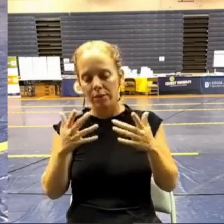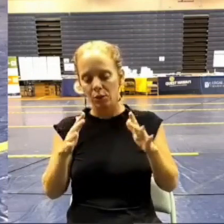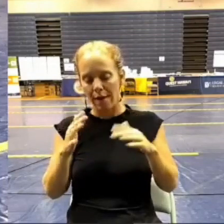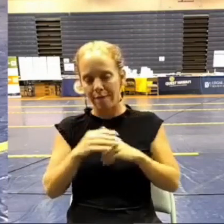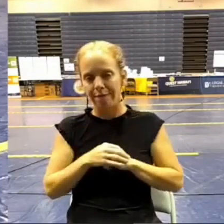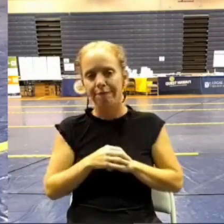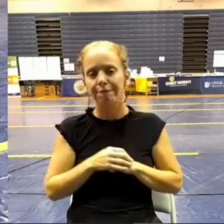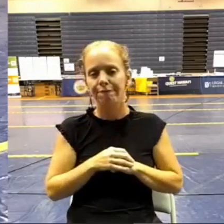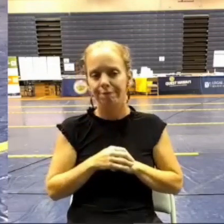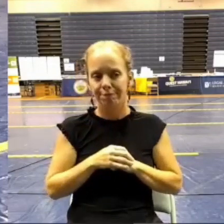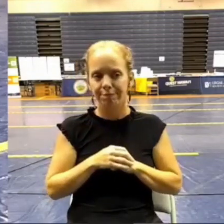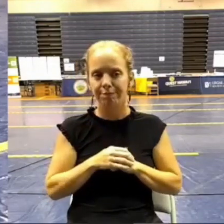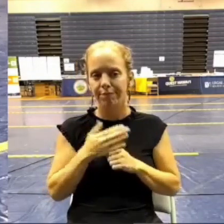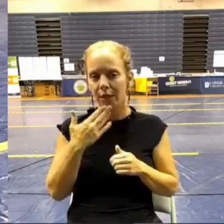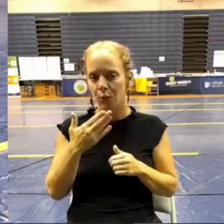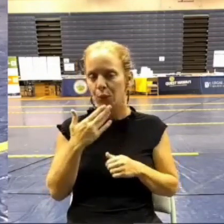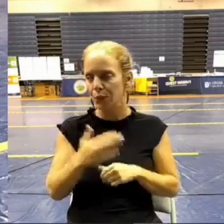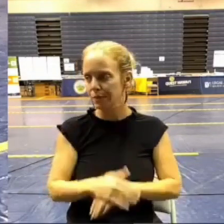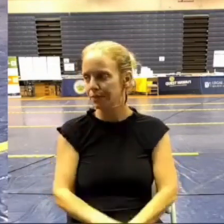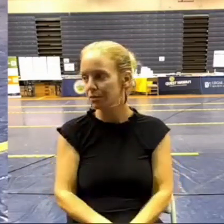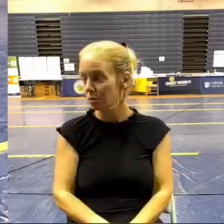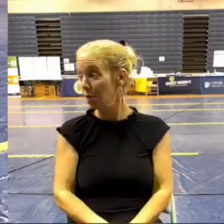have. Thank you, guys. Thanks, Jeremy.